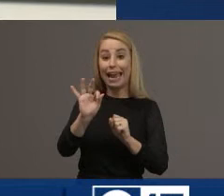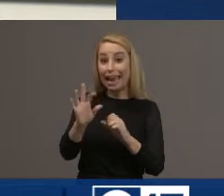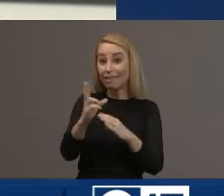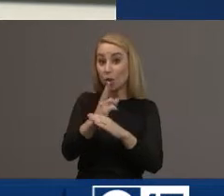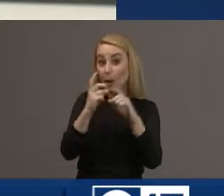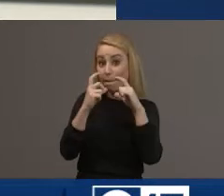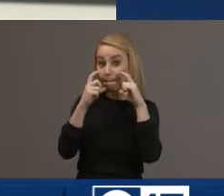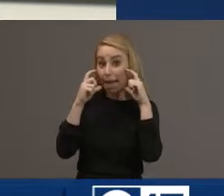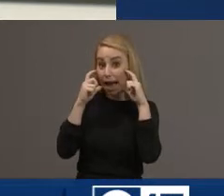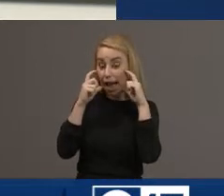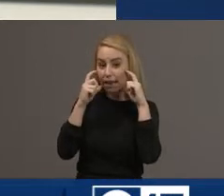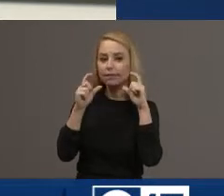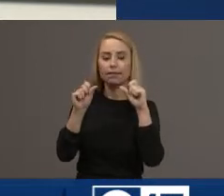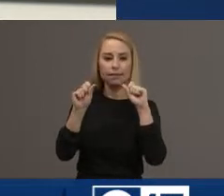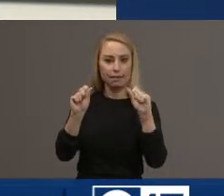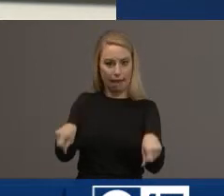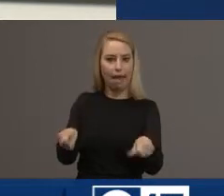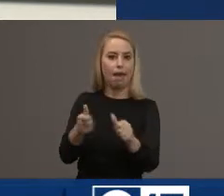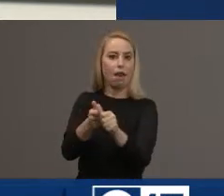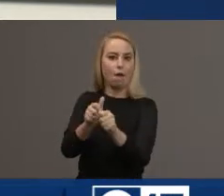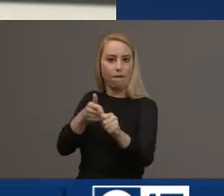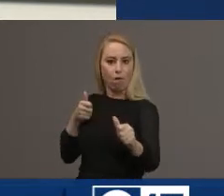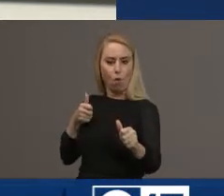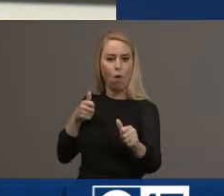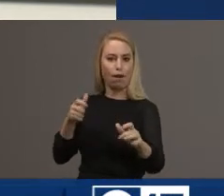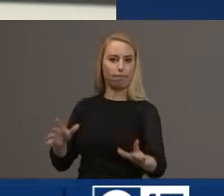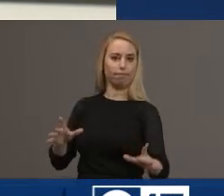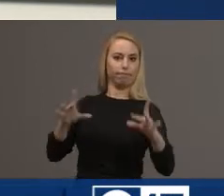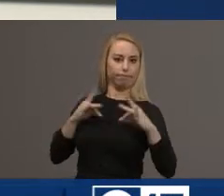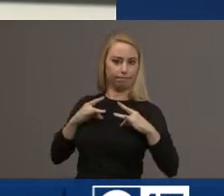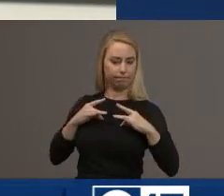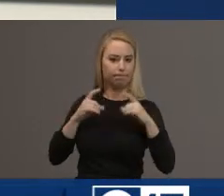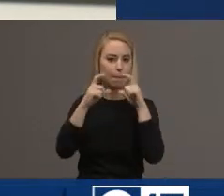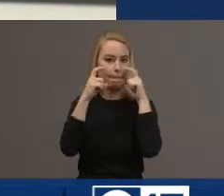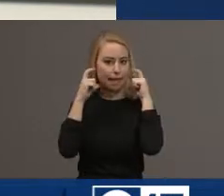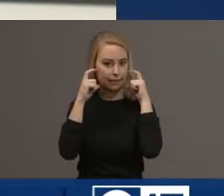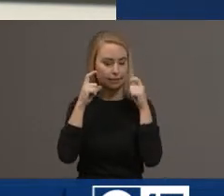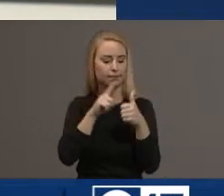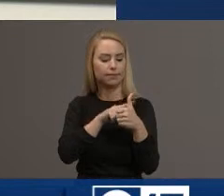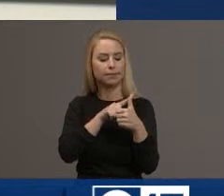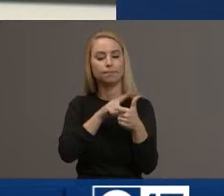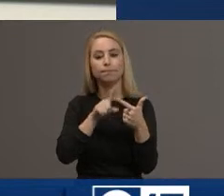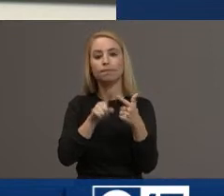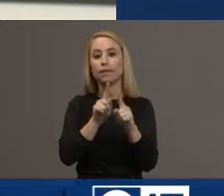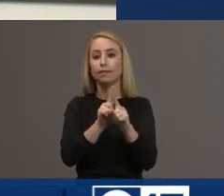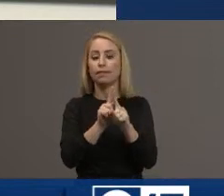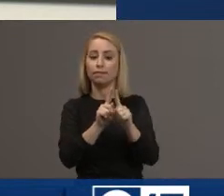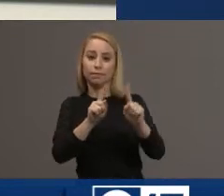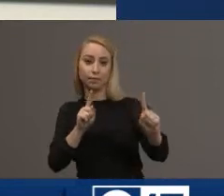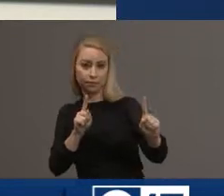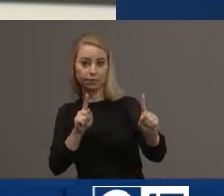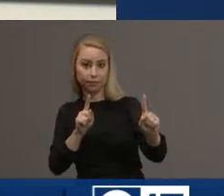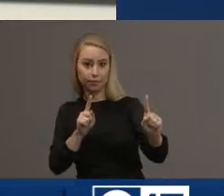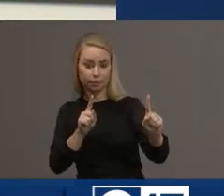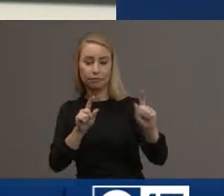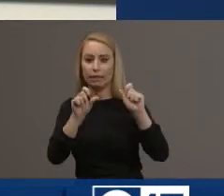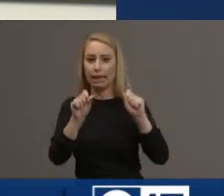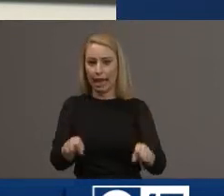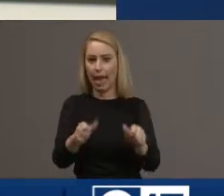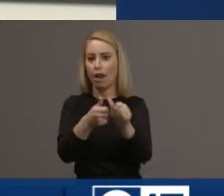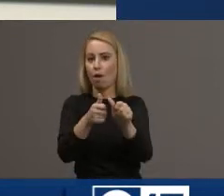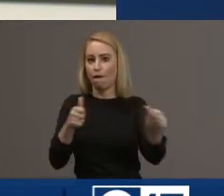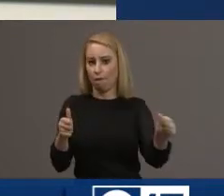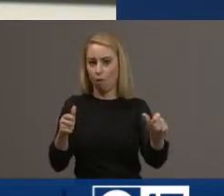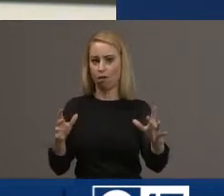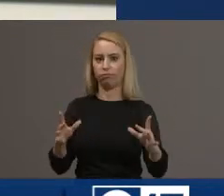avoiding contracting this virus. Also physically distancing from people. And